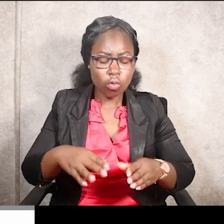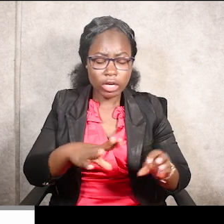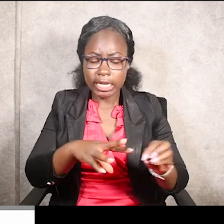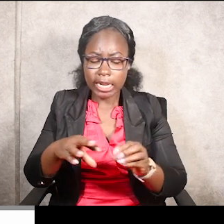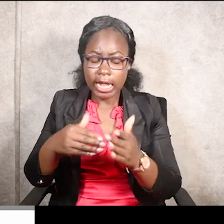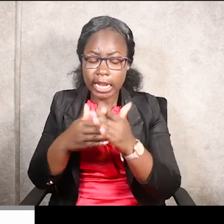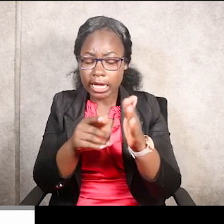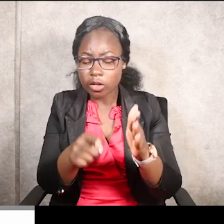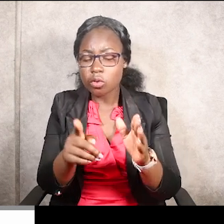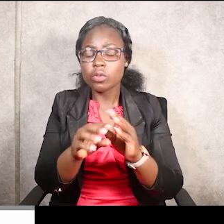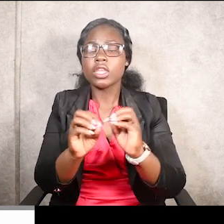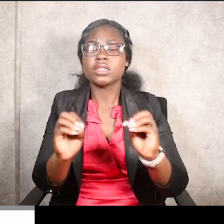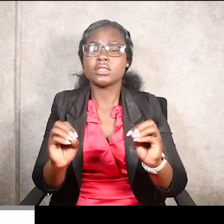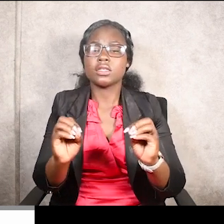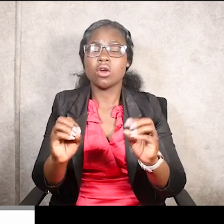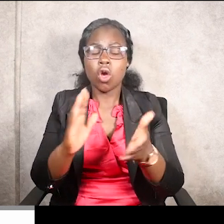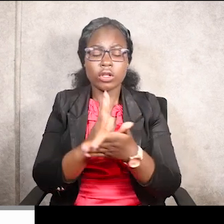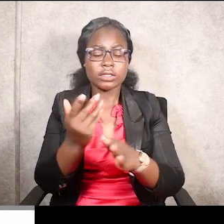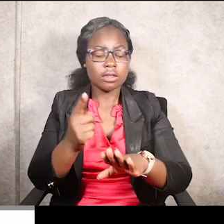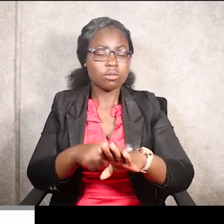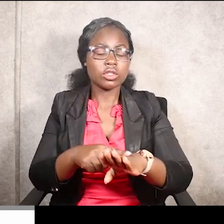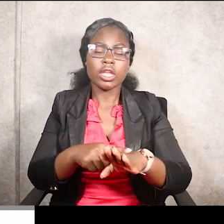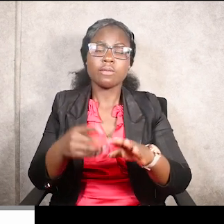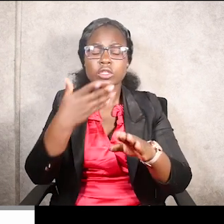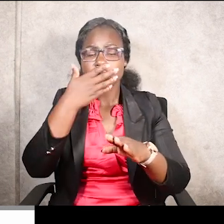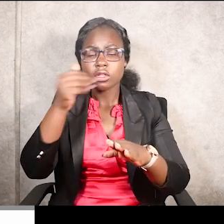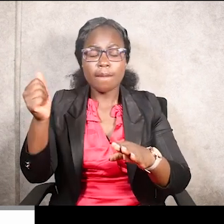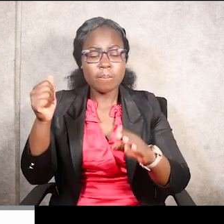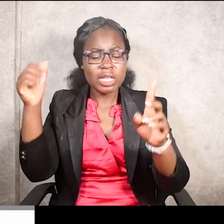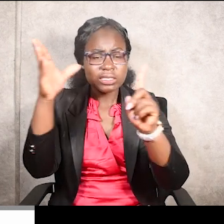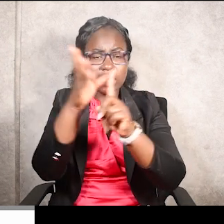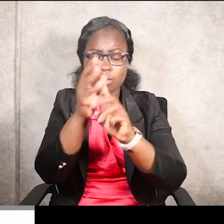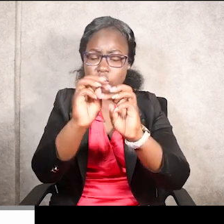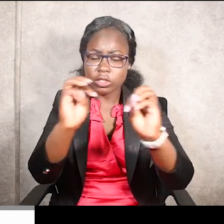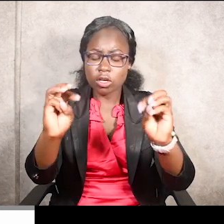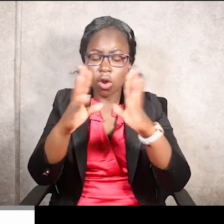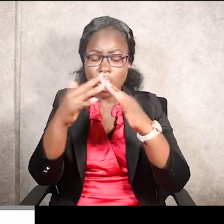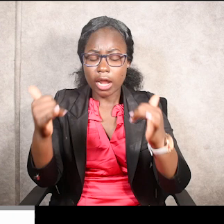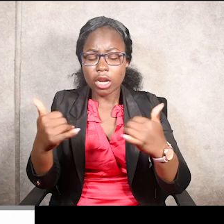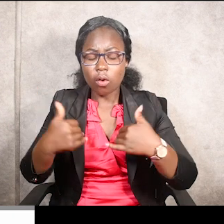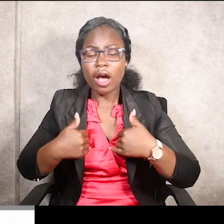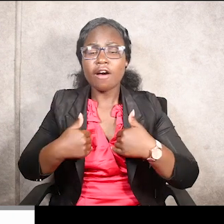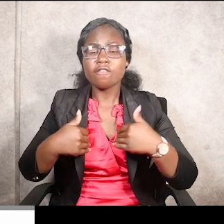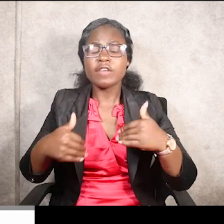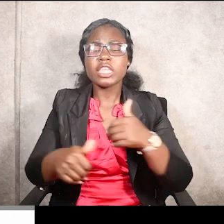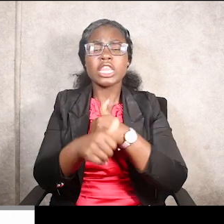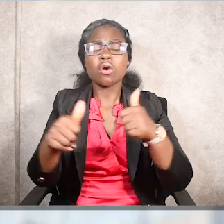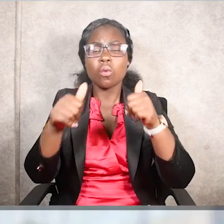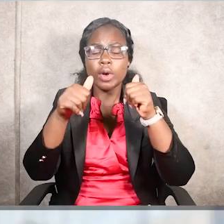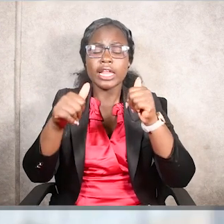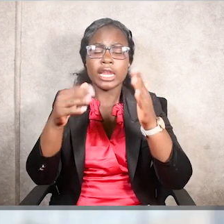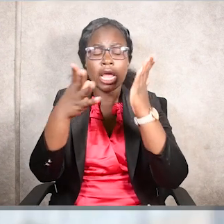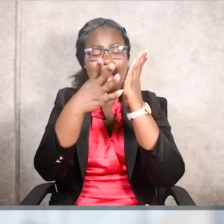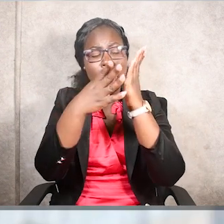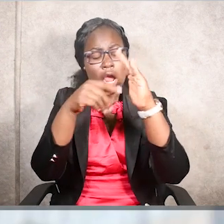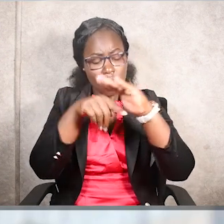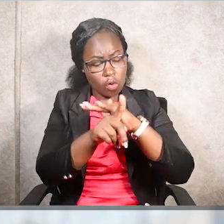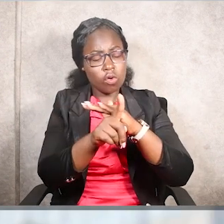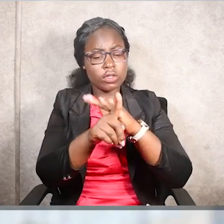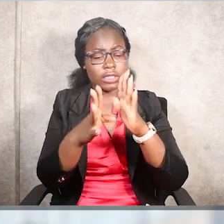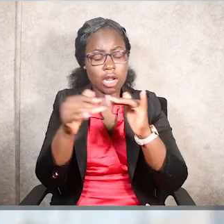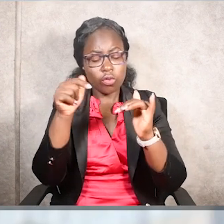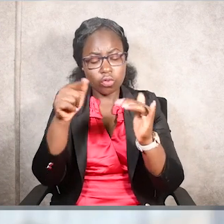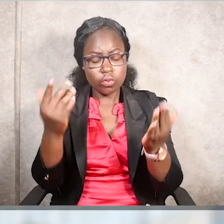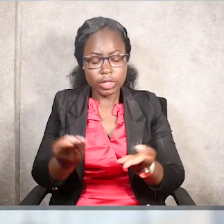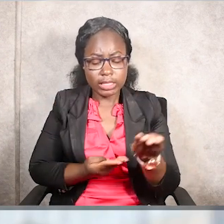and sometimes it is not the best approach to things. So setting critical goals, important goals as an